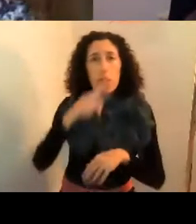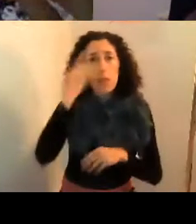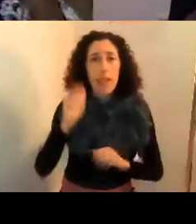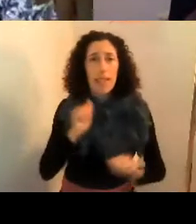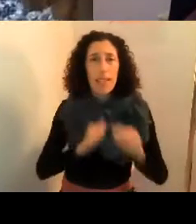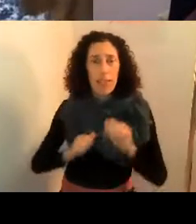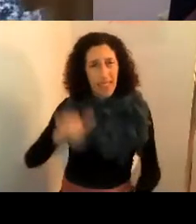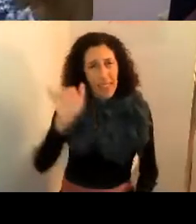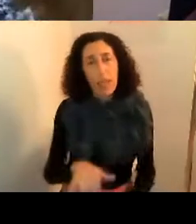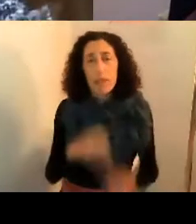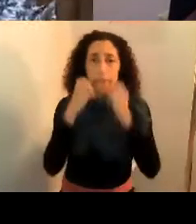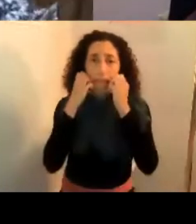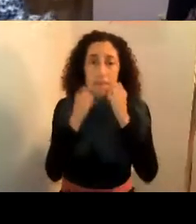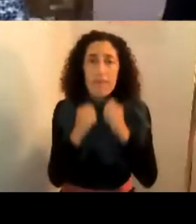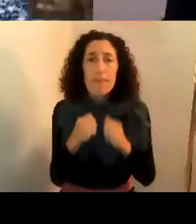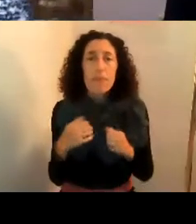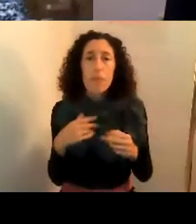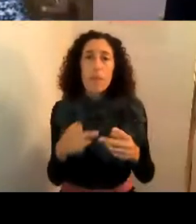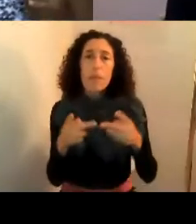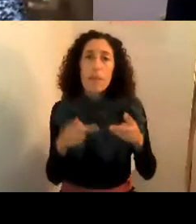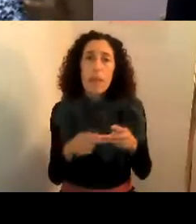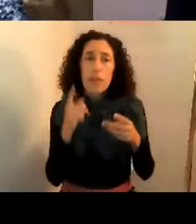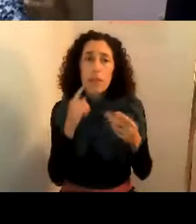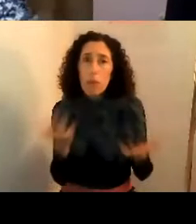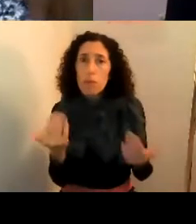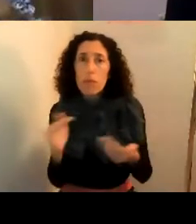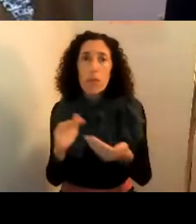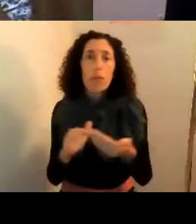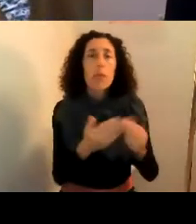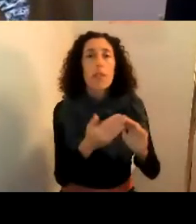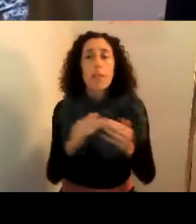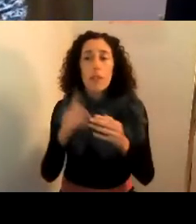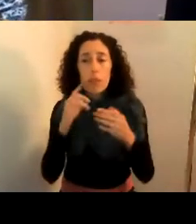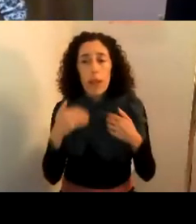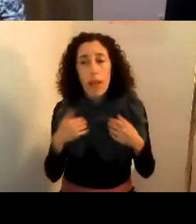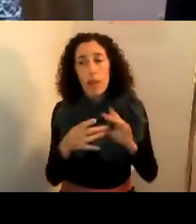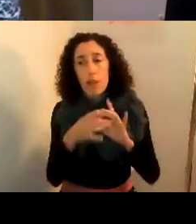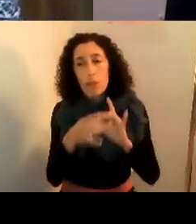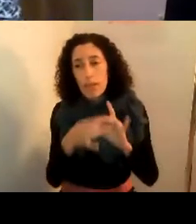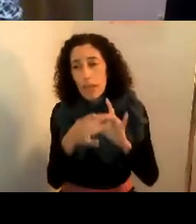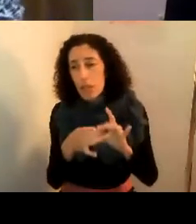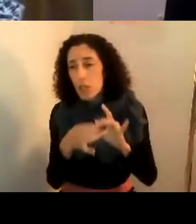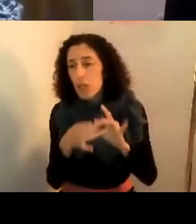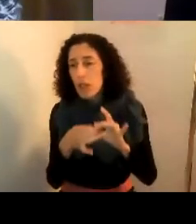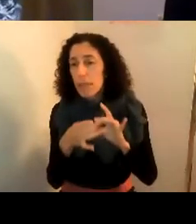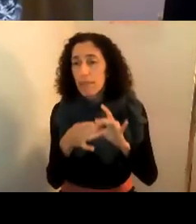space for community to come into relationship with that part of their own